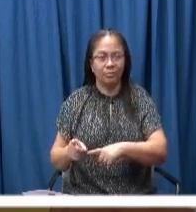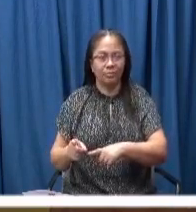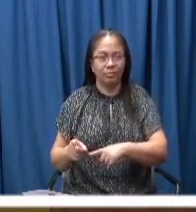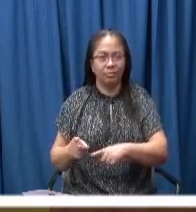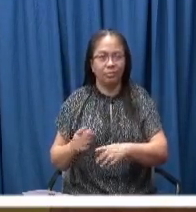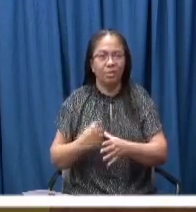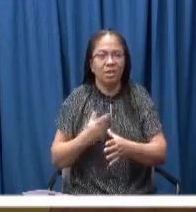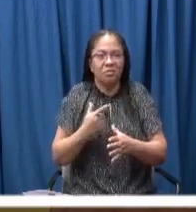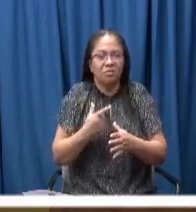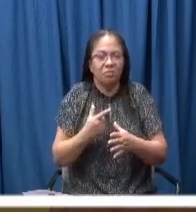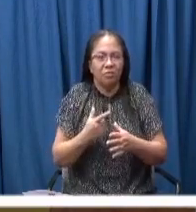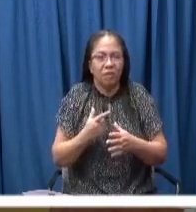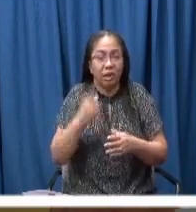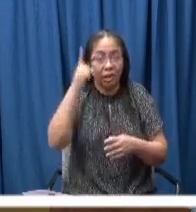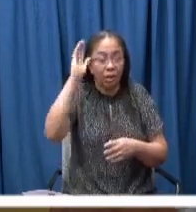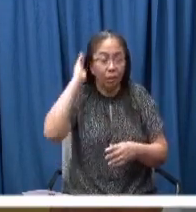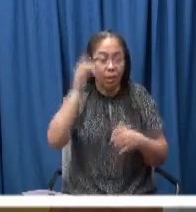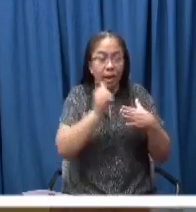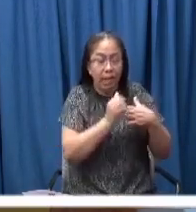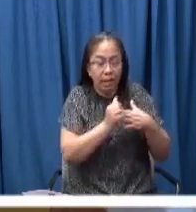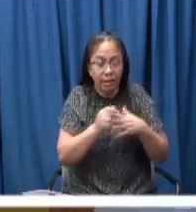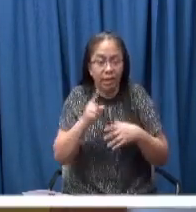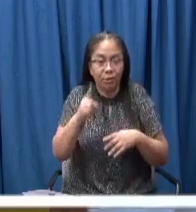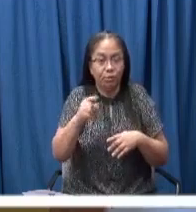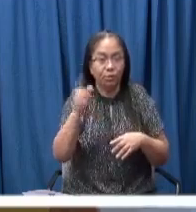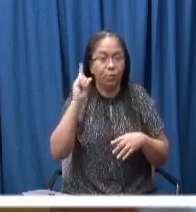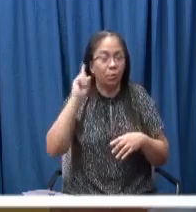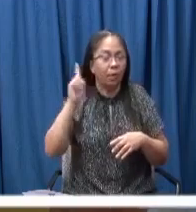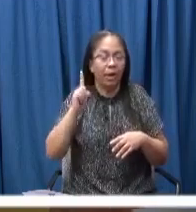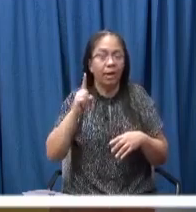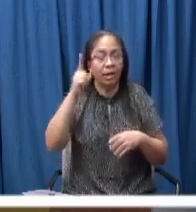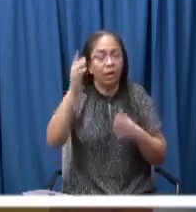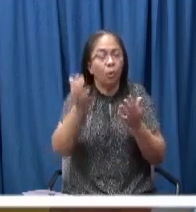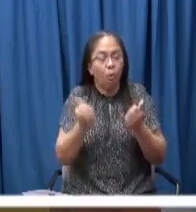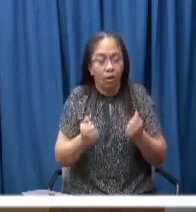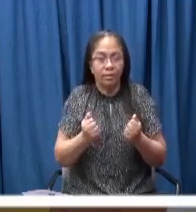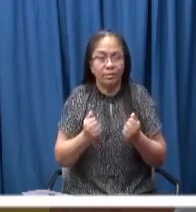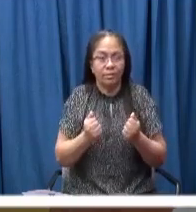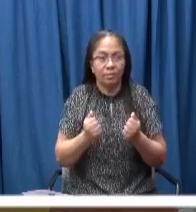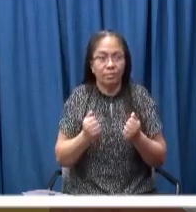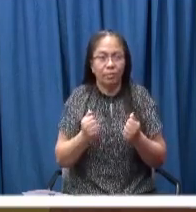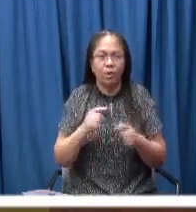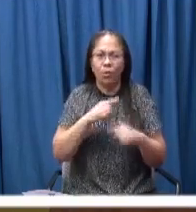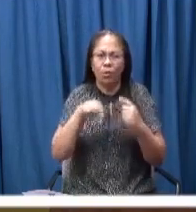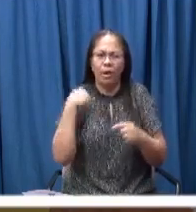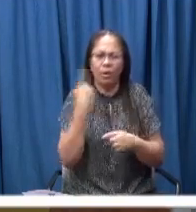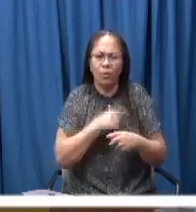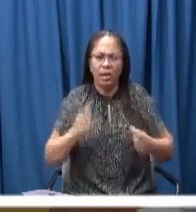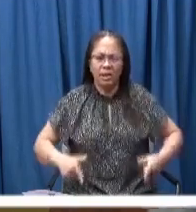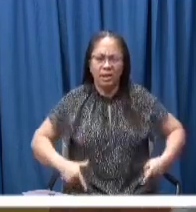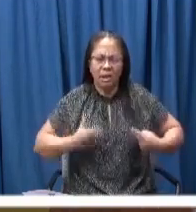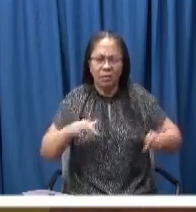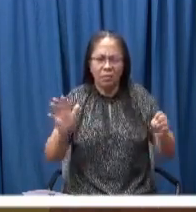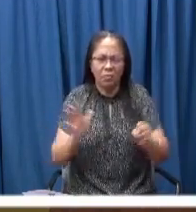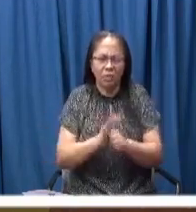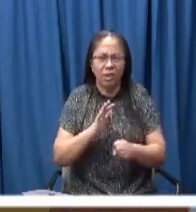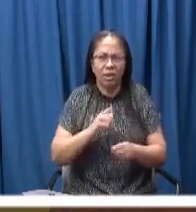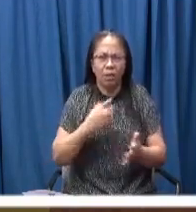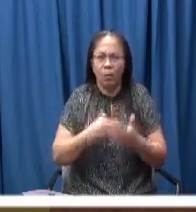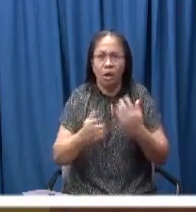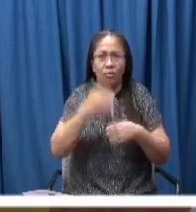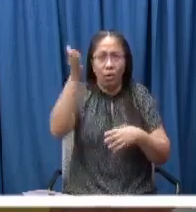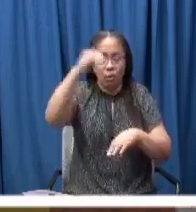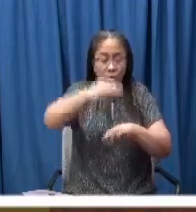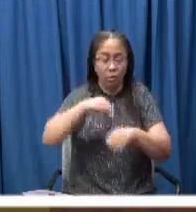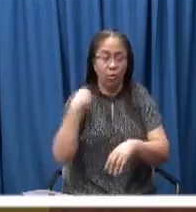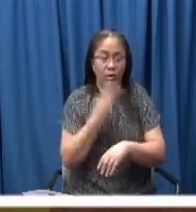that he will lead you to where you will go. And it is when we are living our vocation fully that God